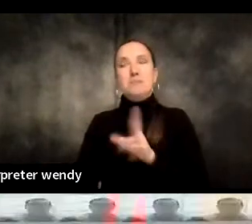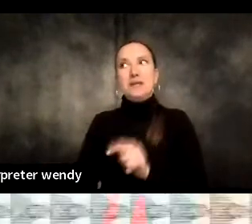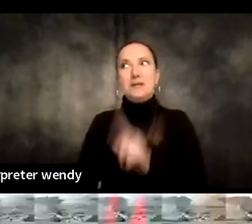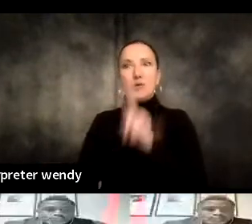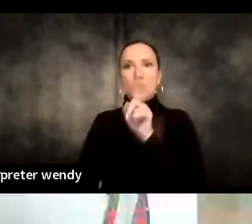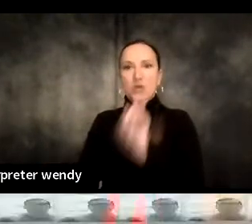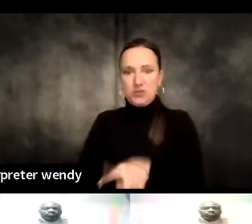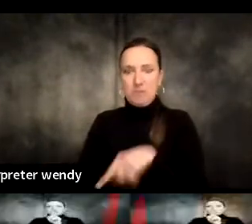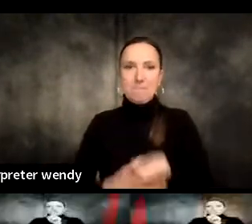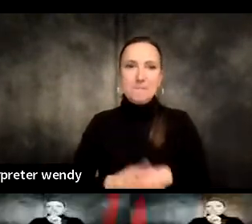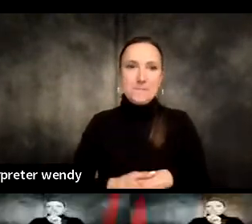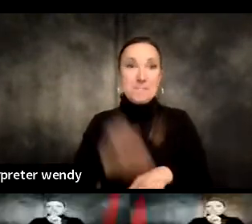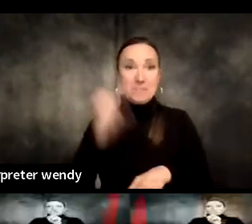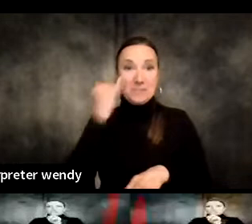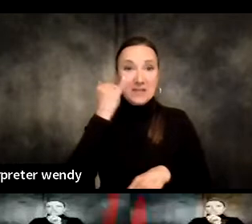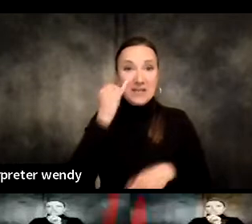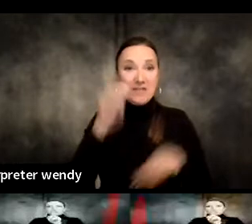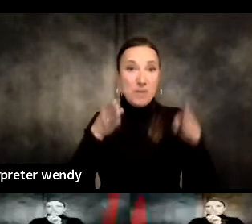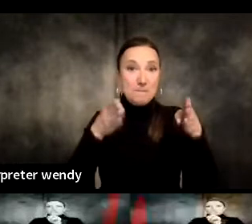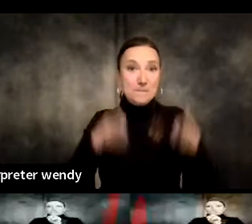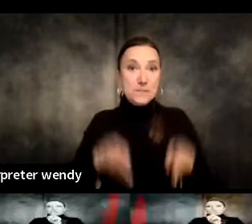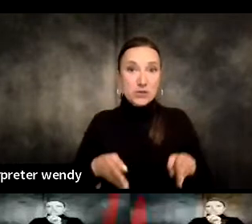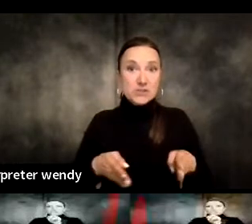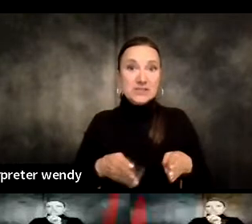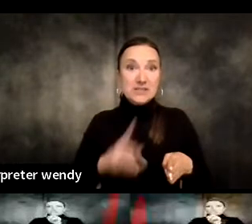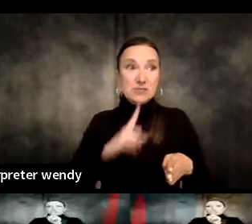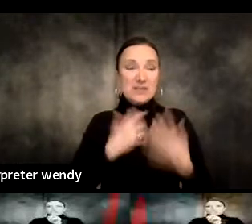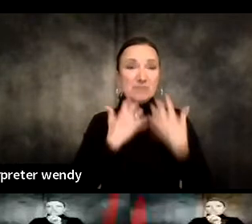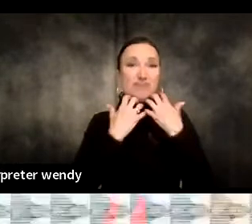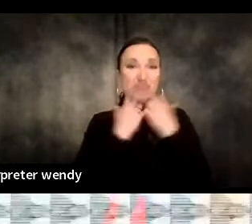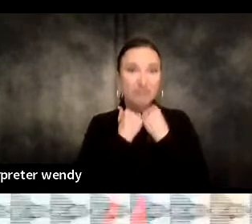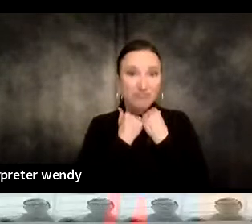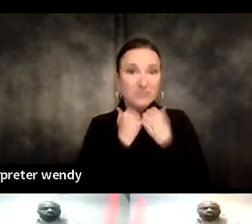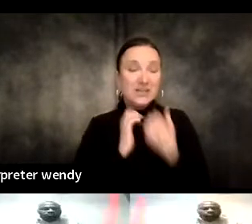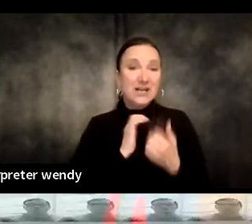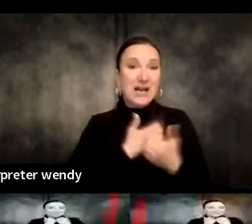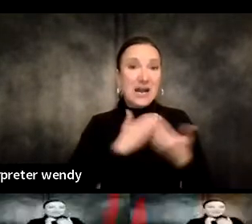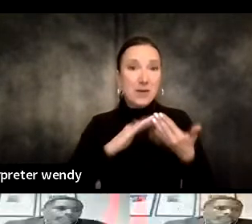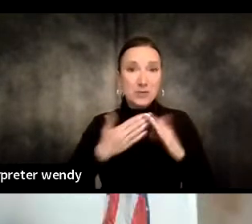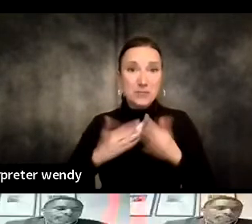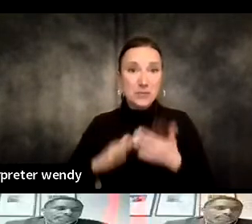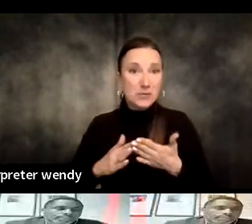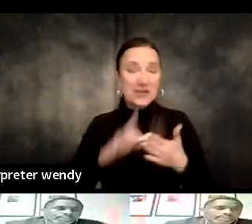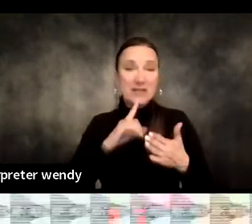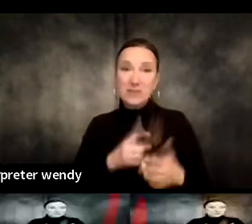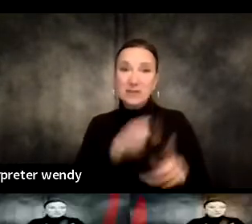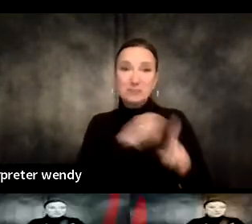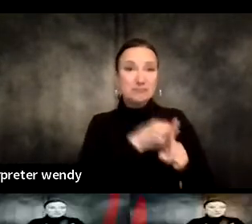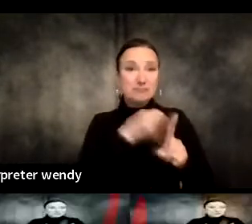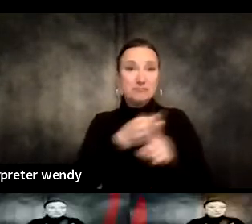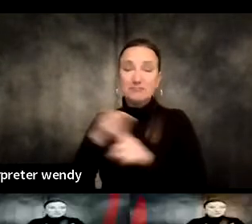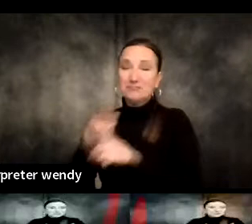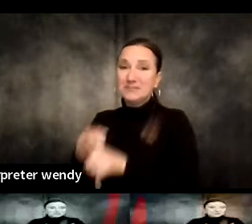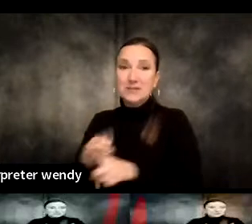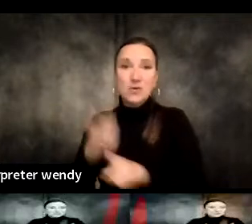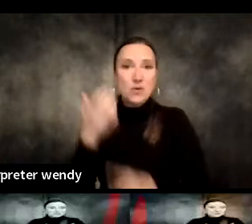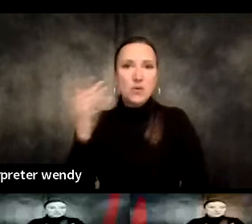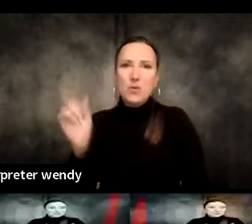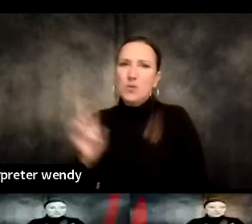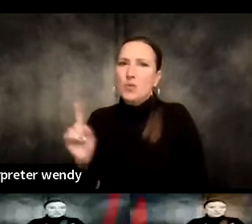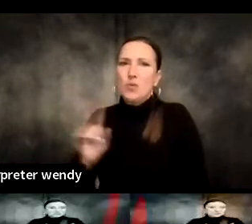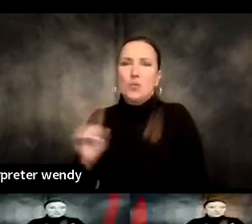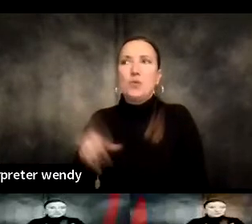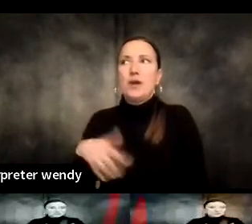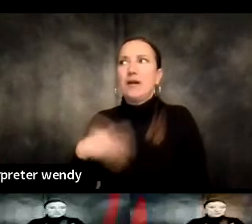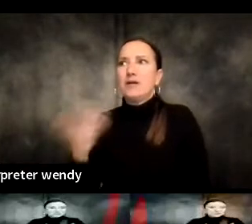to individuals that mean so much to the community and are capable of doing so much for different communities, where is